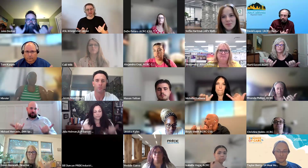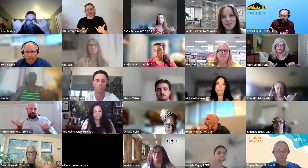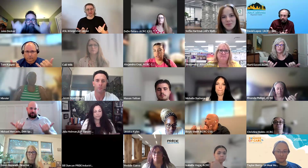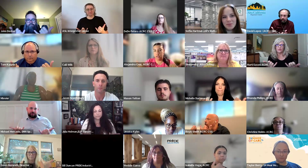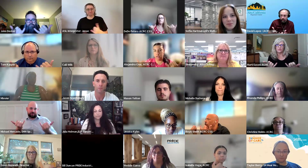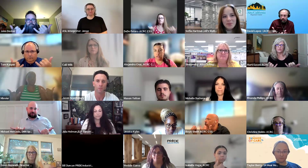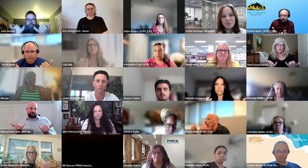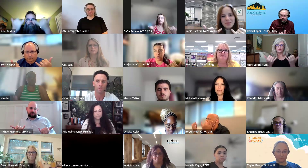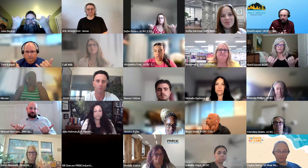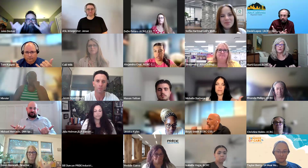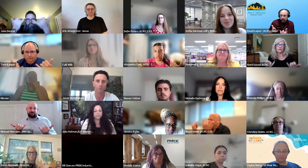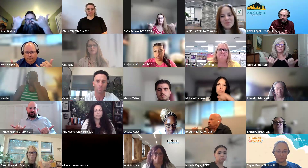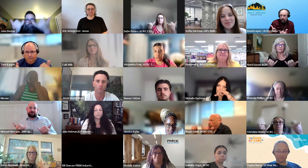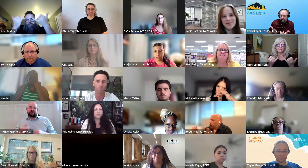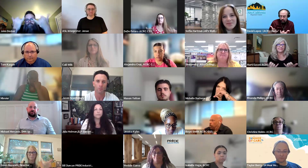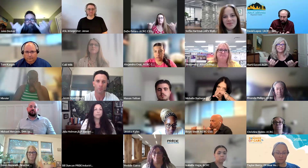Like this.